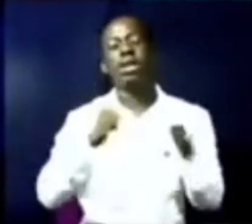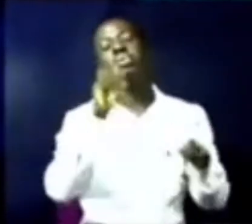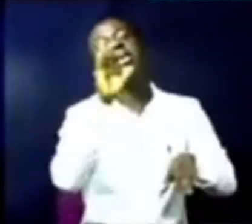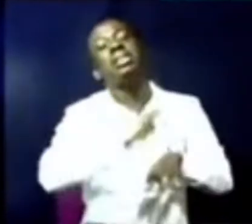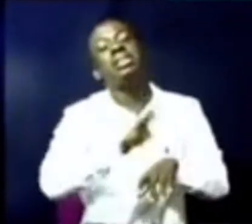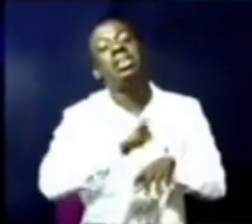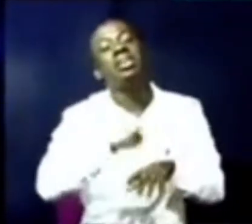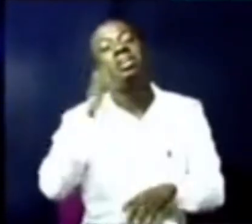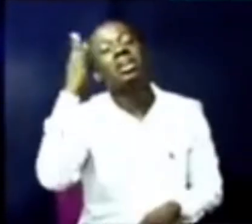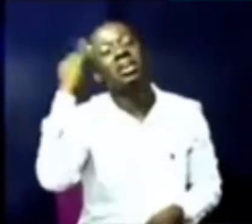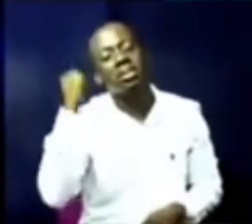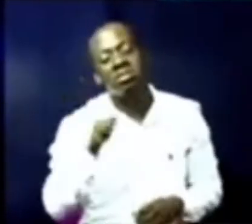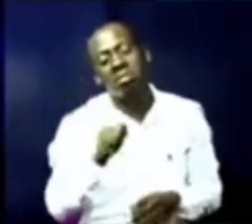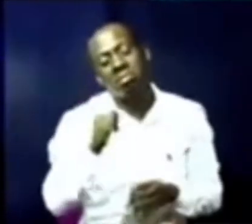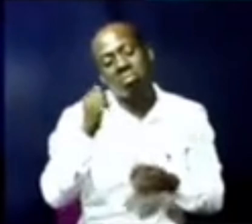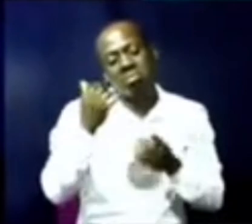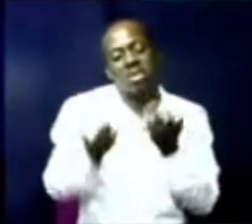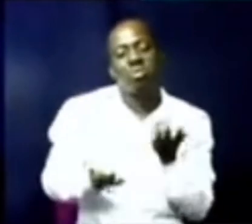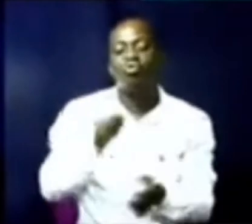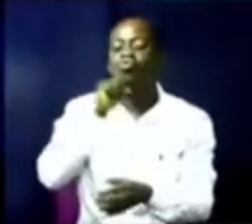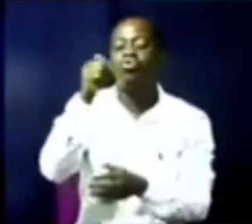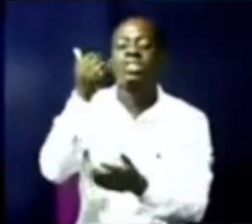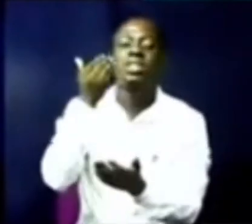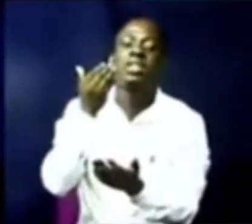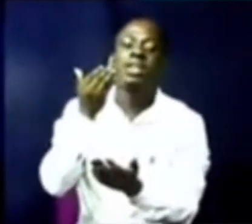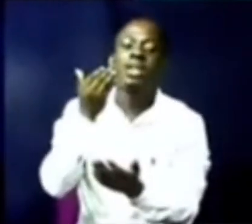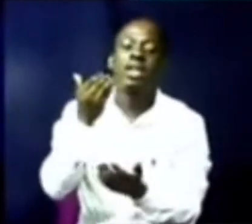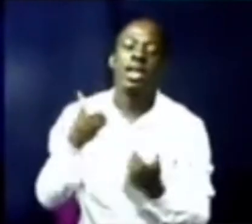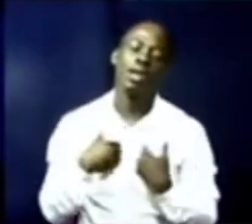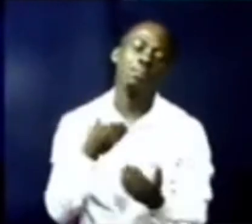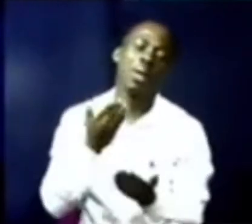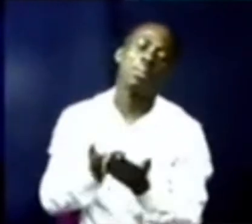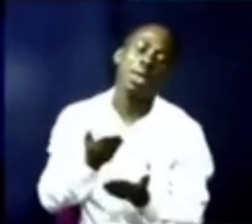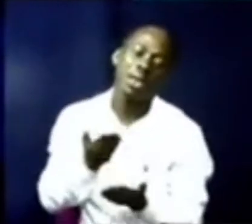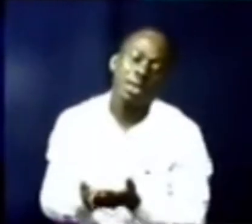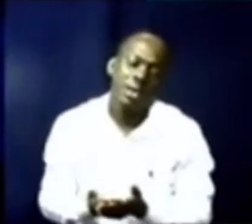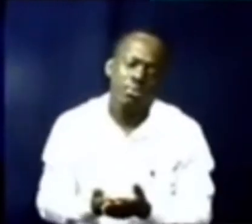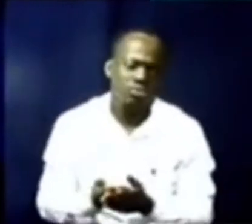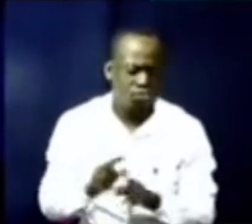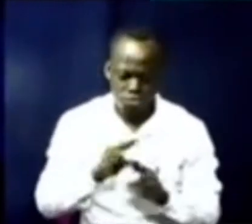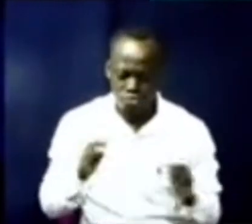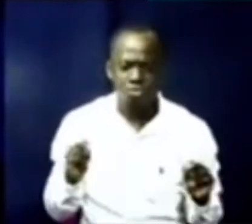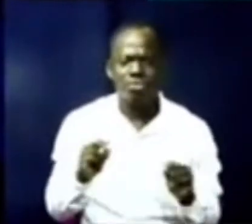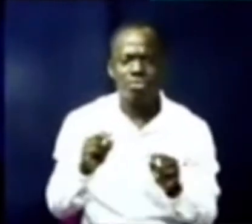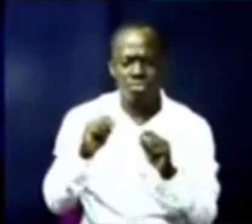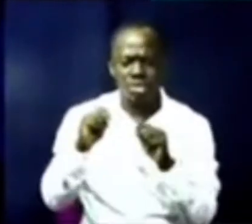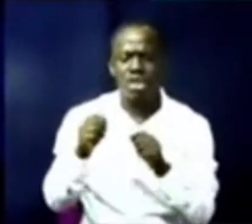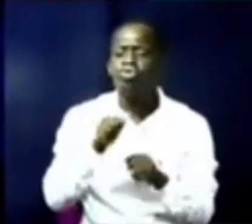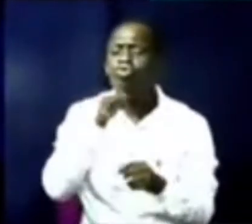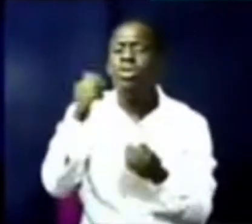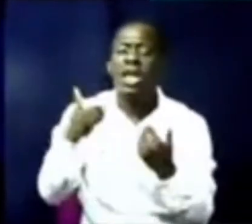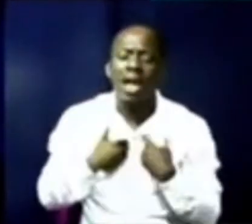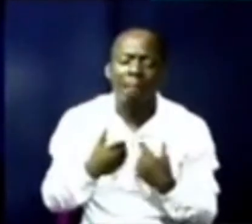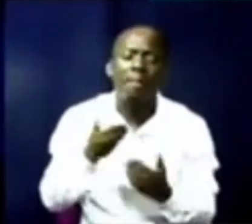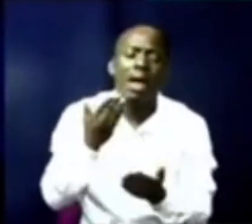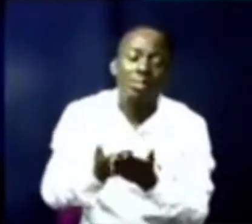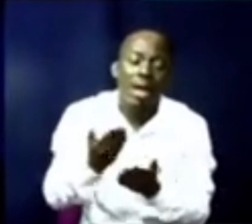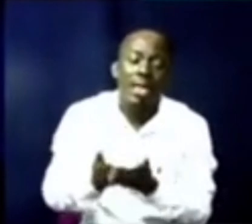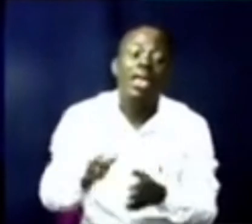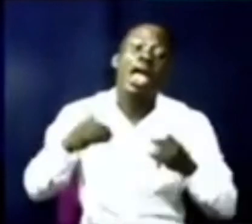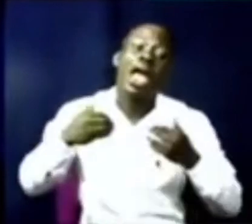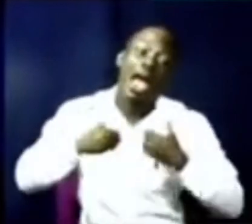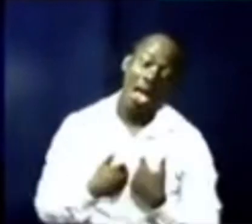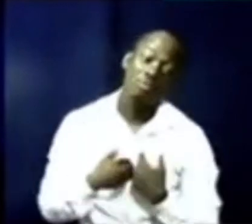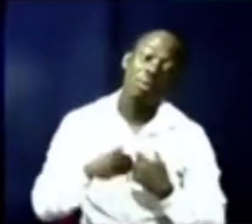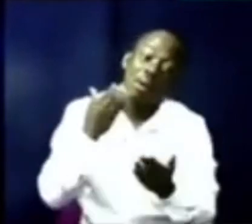have been in church without money before. Yeah, I have been in church without money before. When